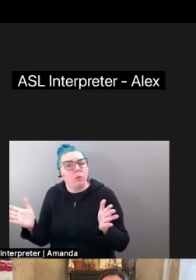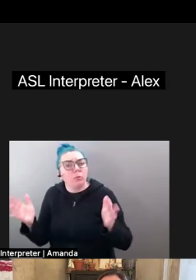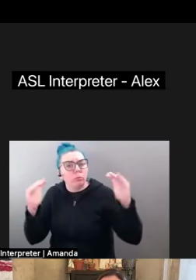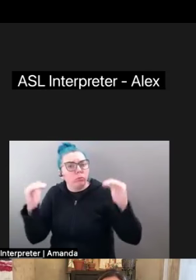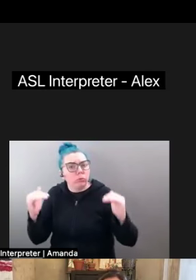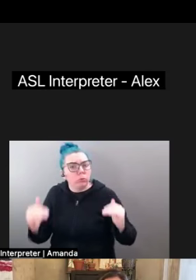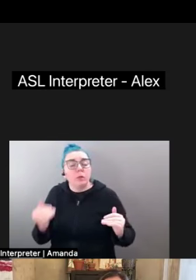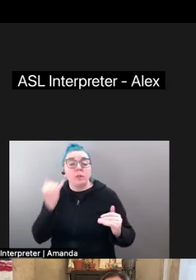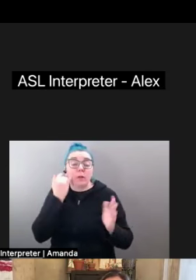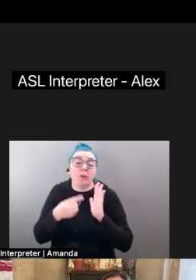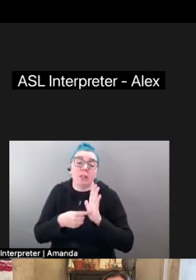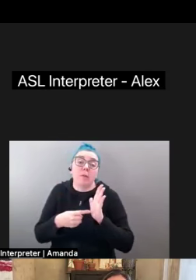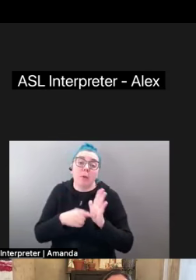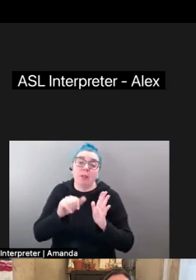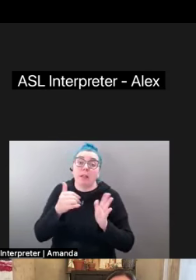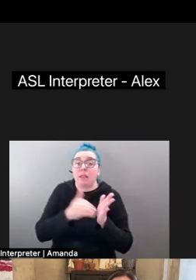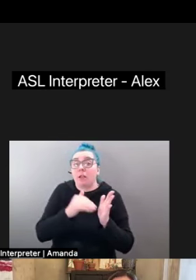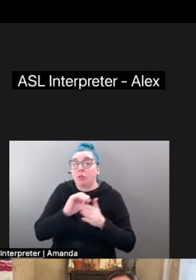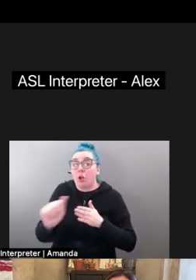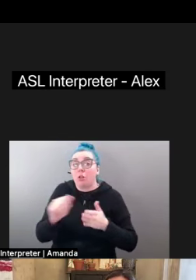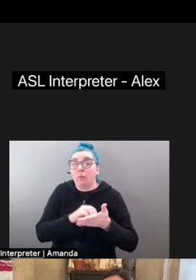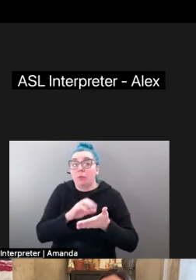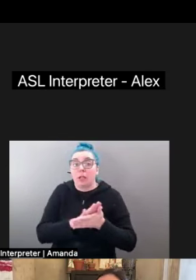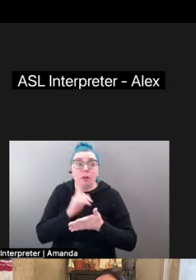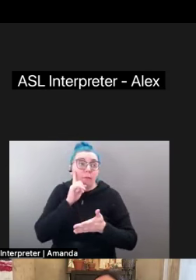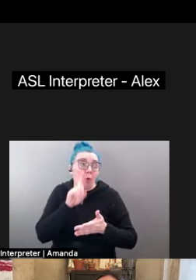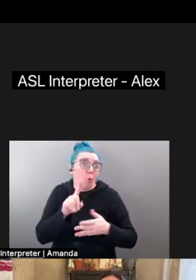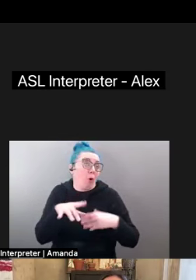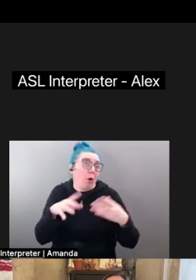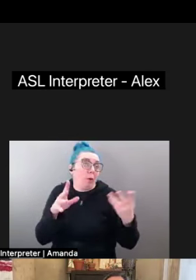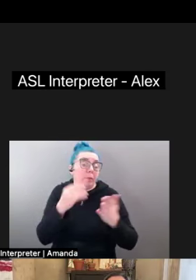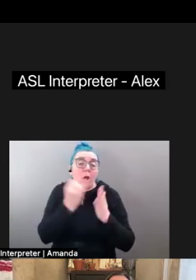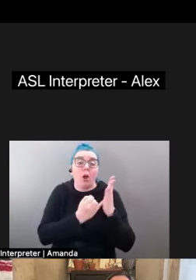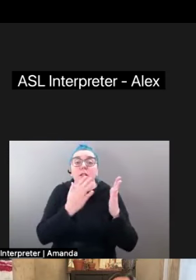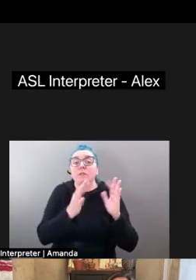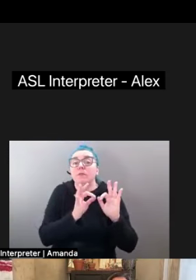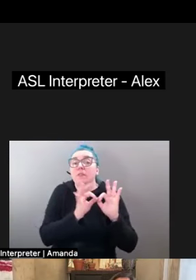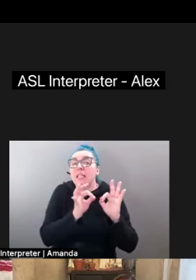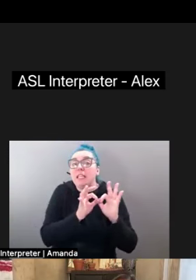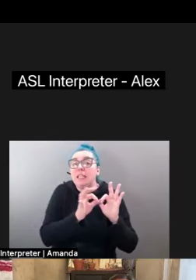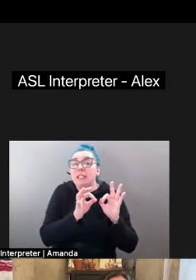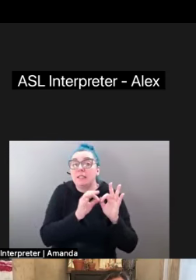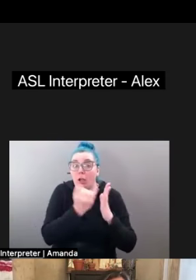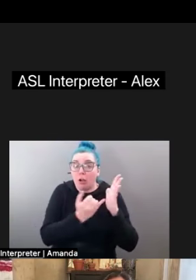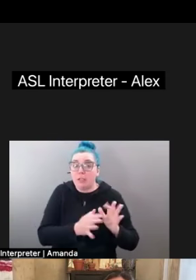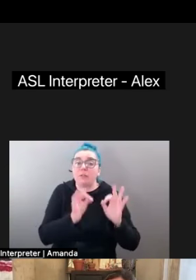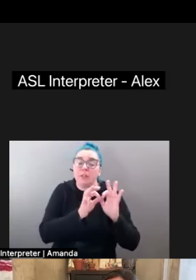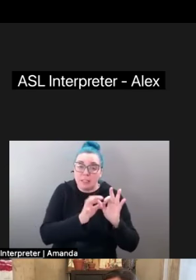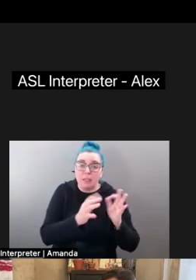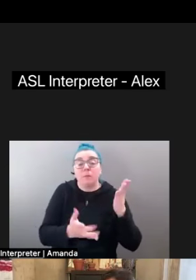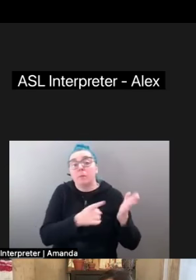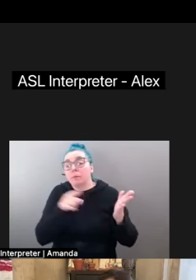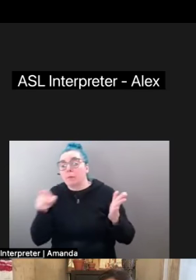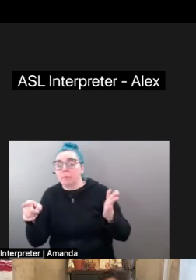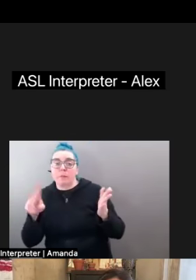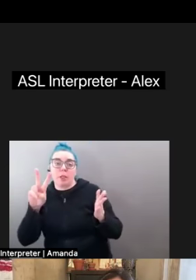$10,000 allocated towards workshops and artist fees, and it would say 2,000 times 5 artists, just a breakdown like that.